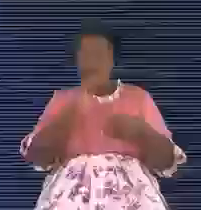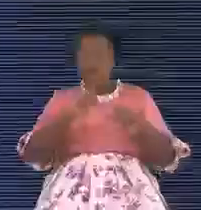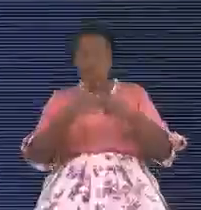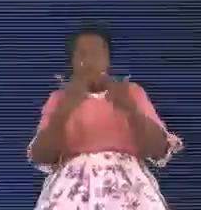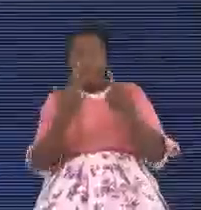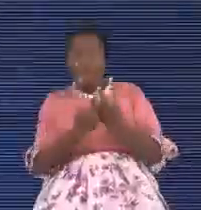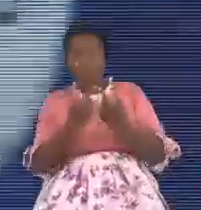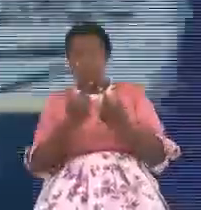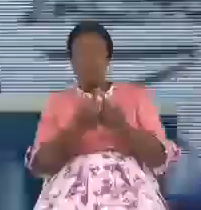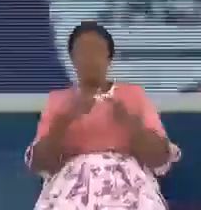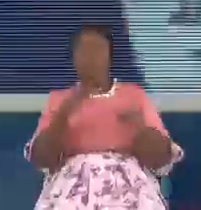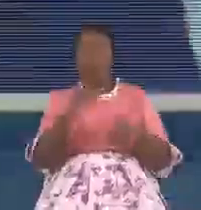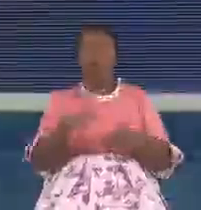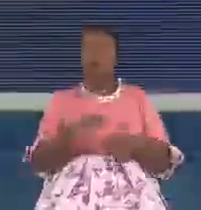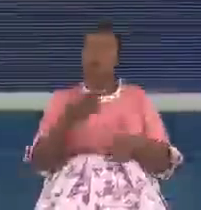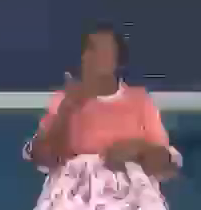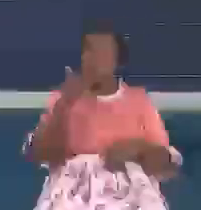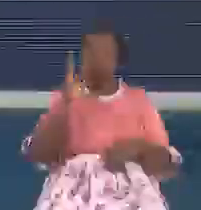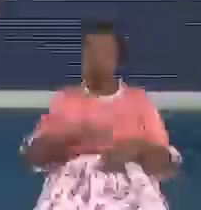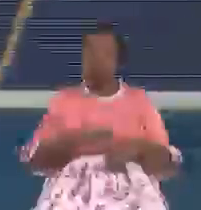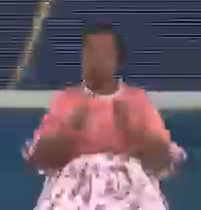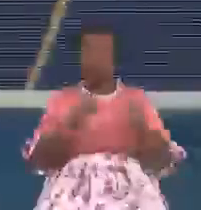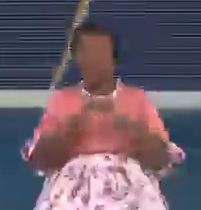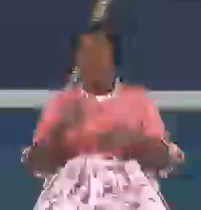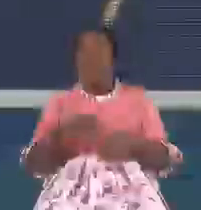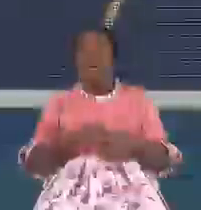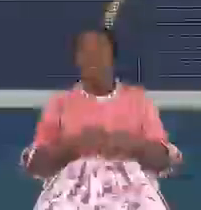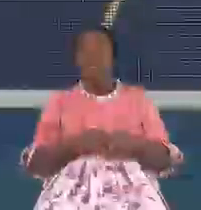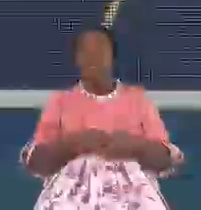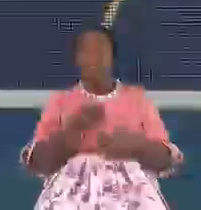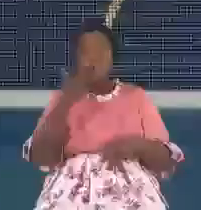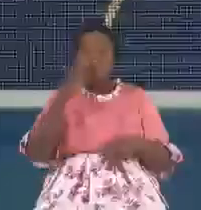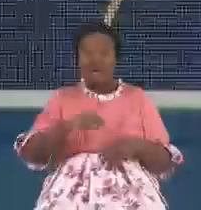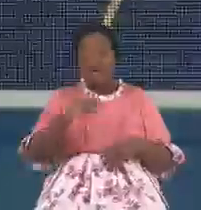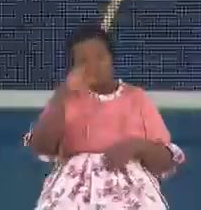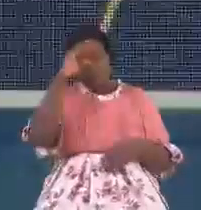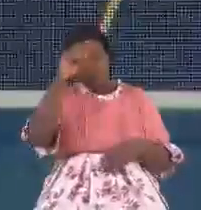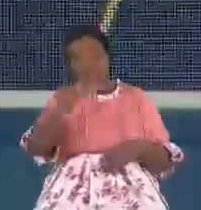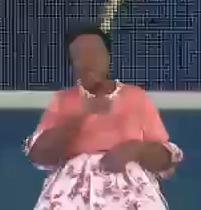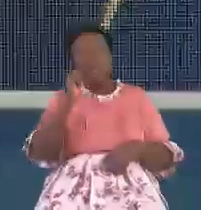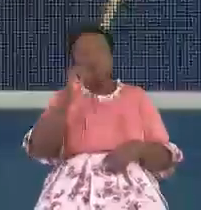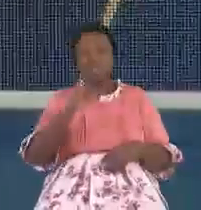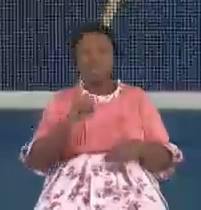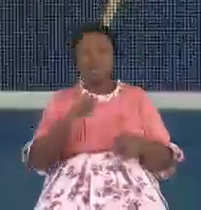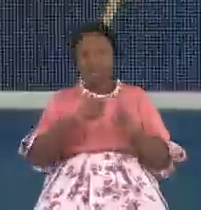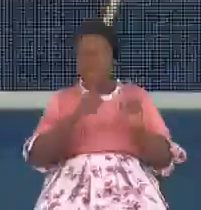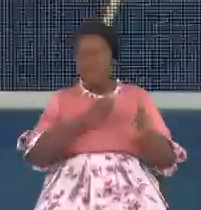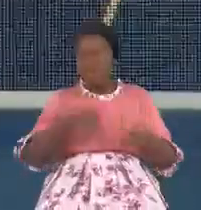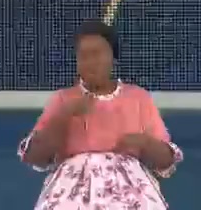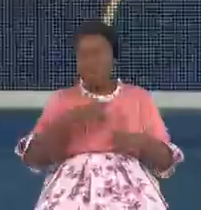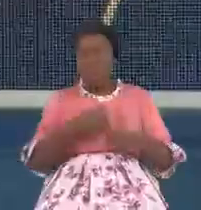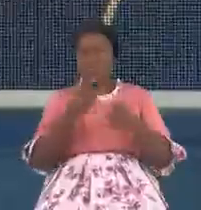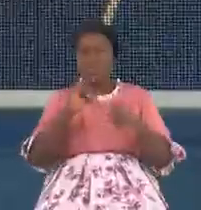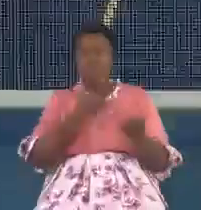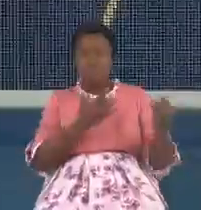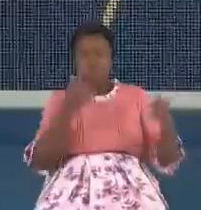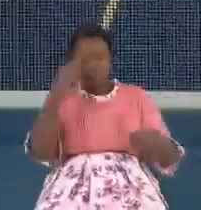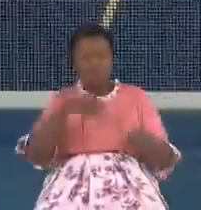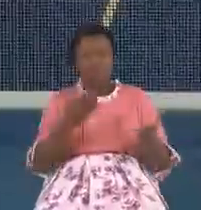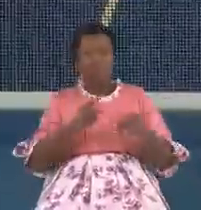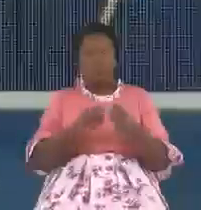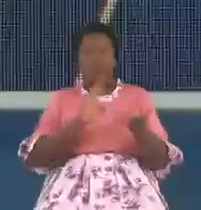gang of criminals the lord is saying is waiting for you here to forgive you tonight